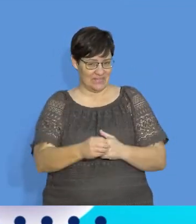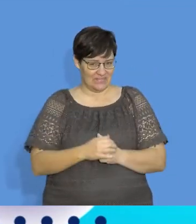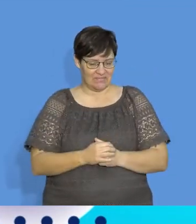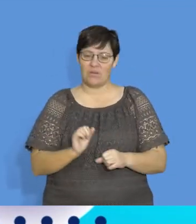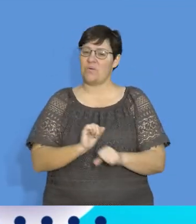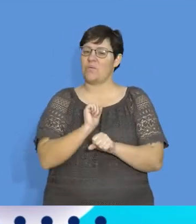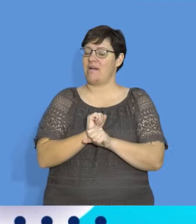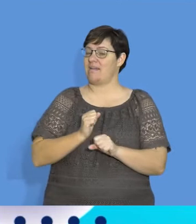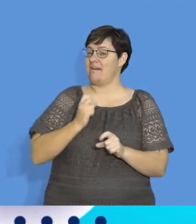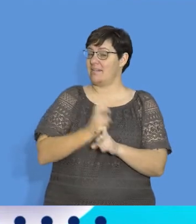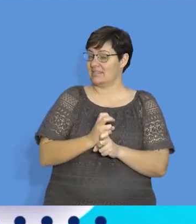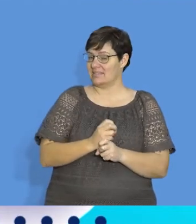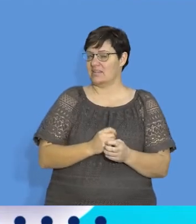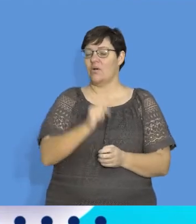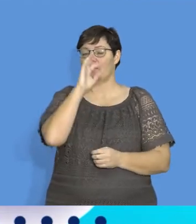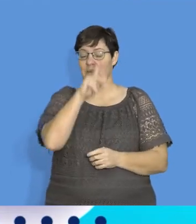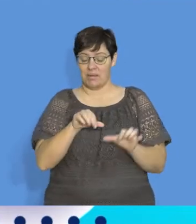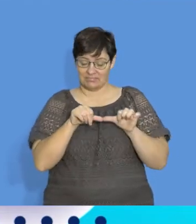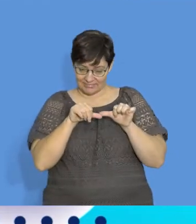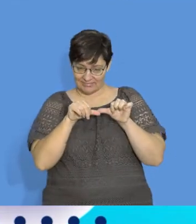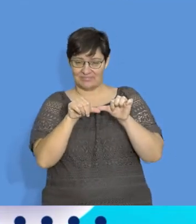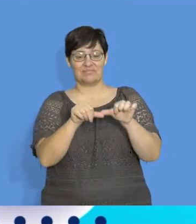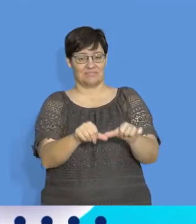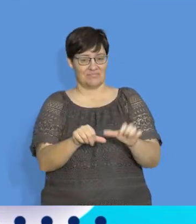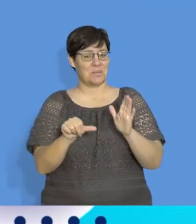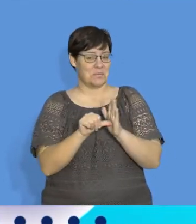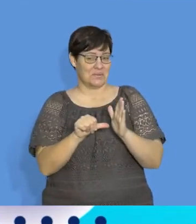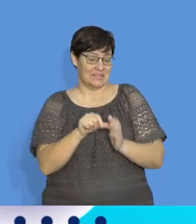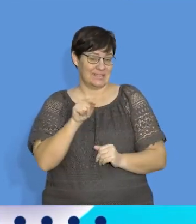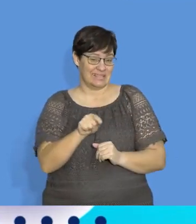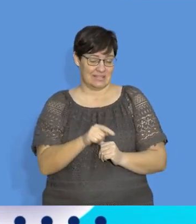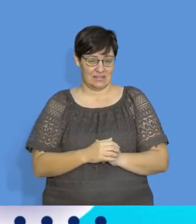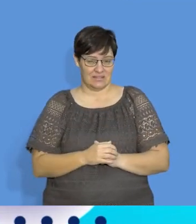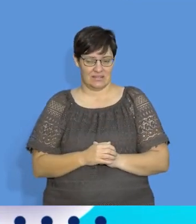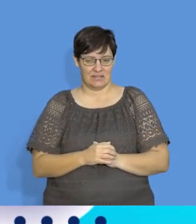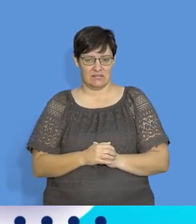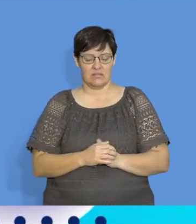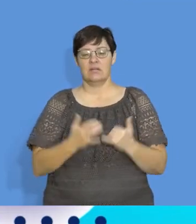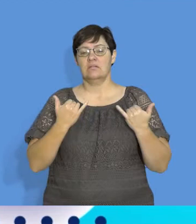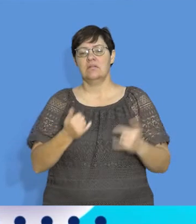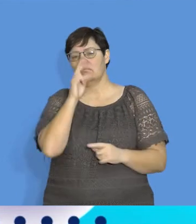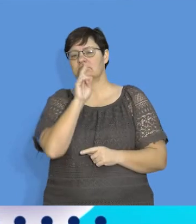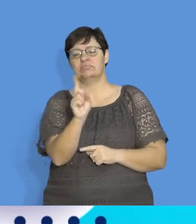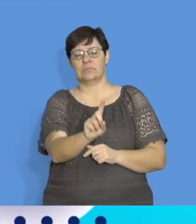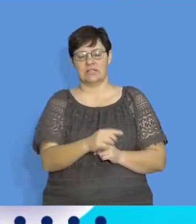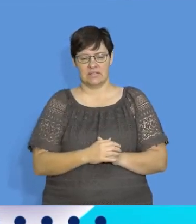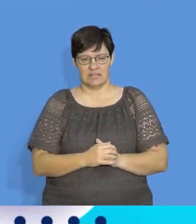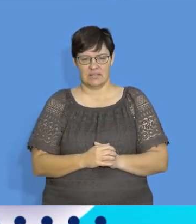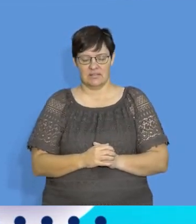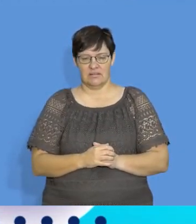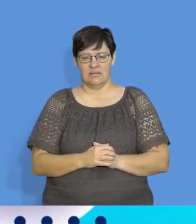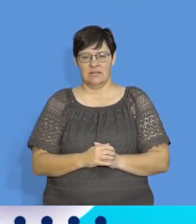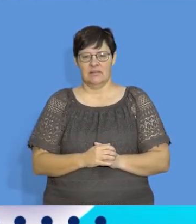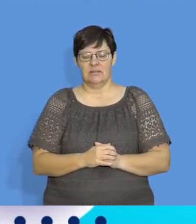working hard. And remember, consistency is the key. Okay, so what are we going to look at now? In